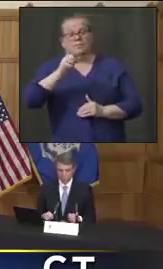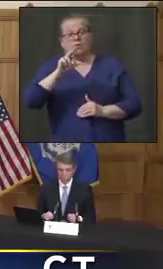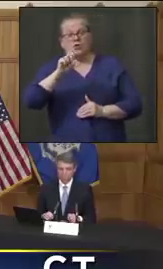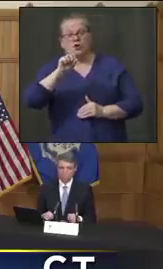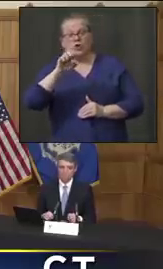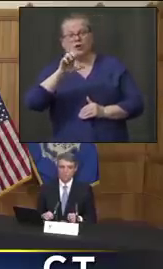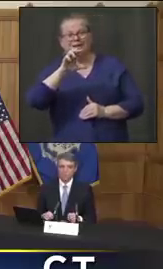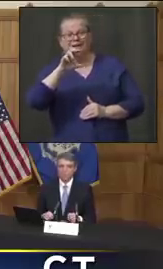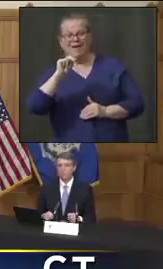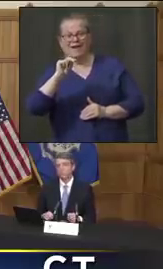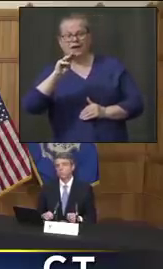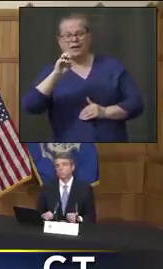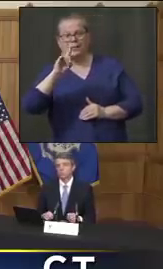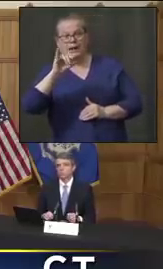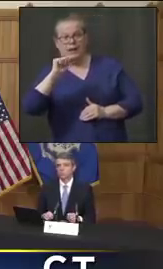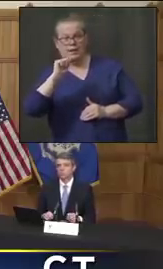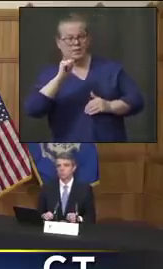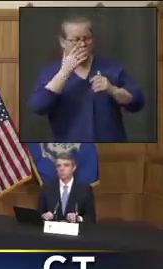Thanks, Max.